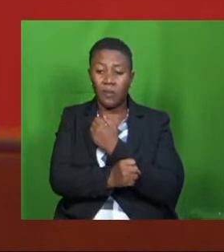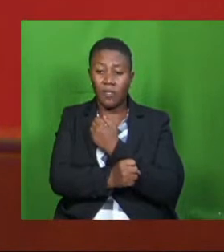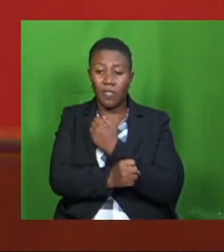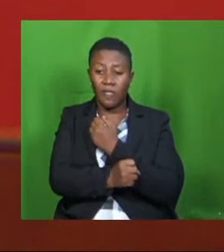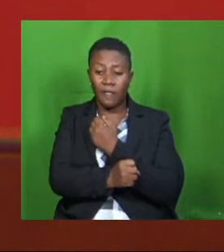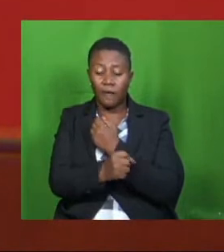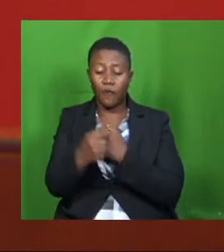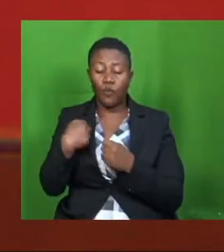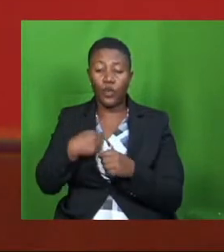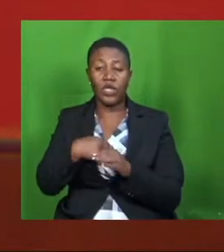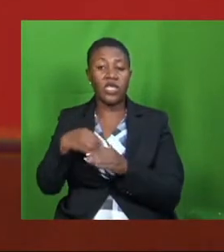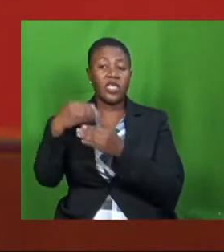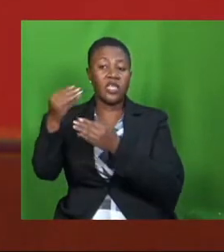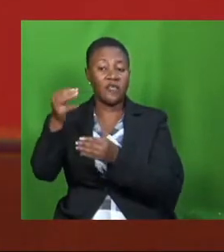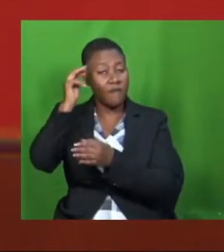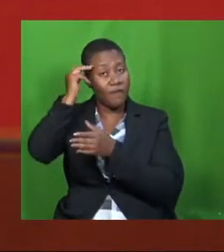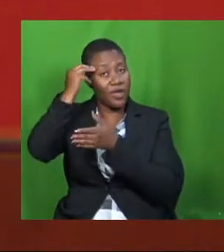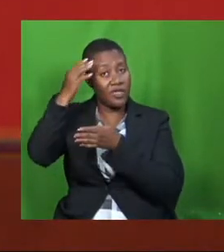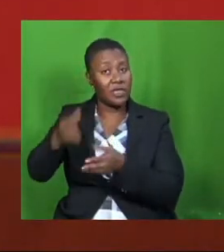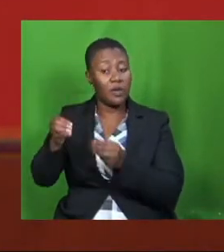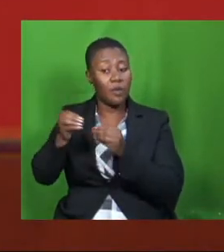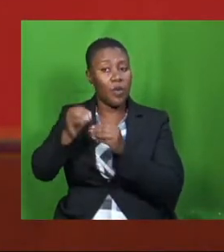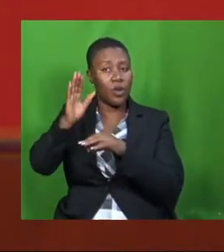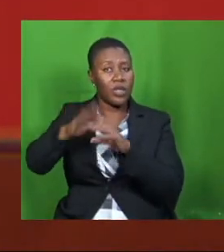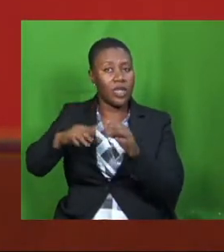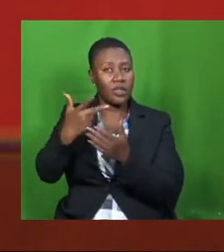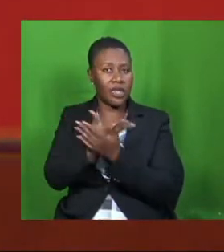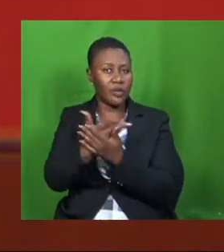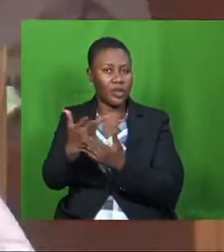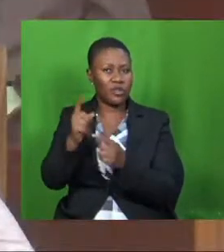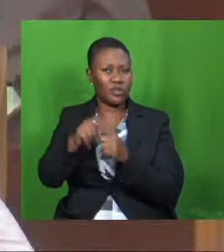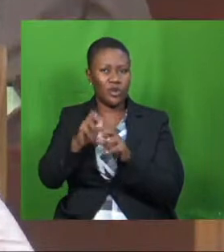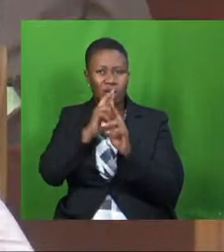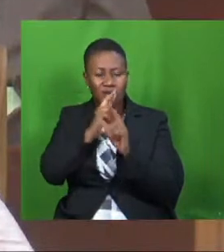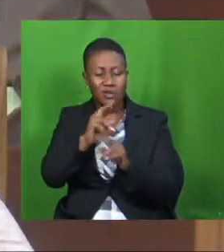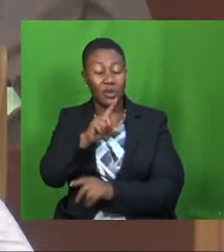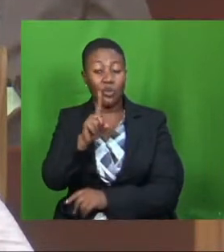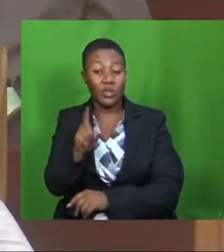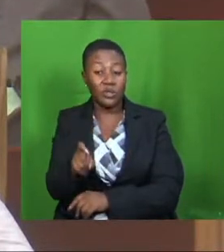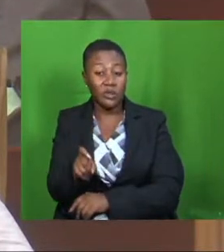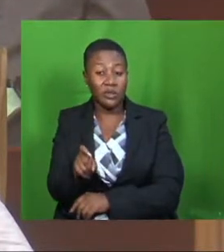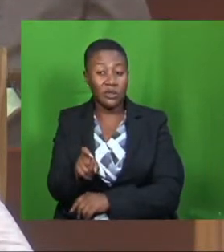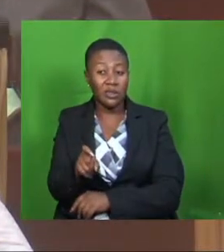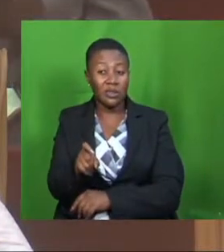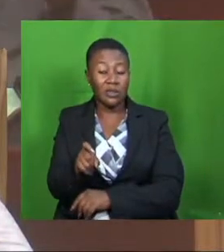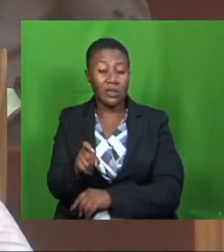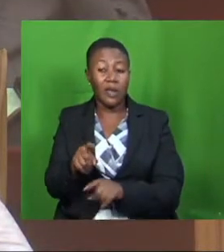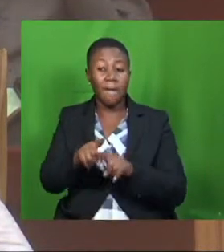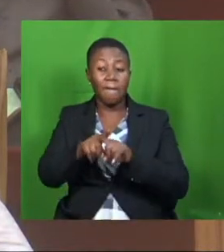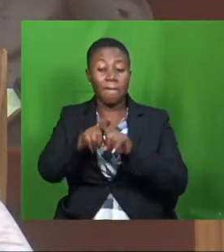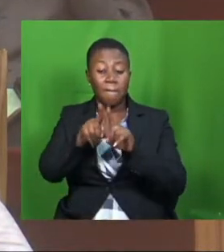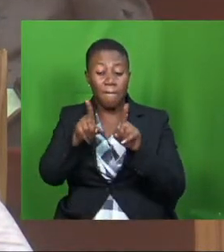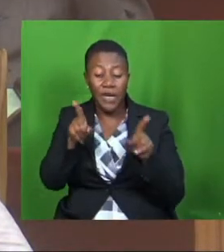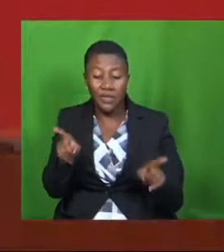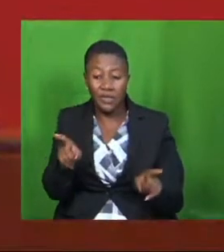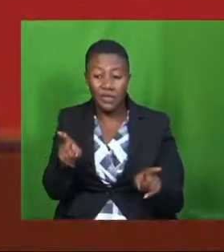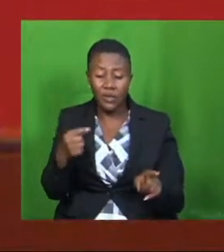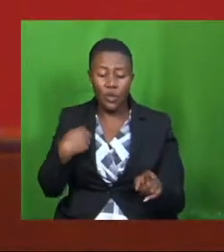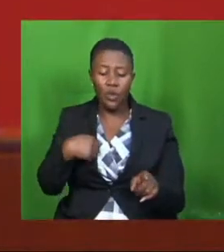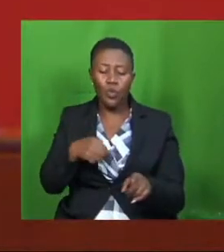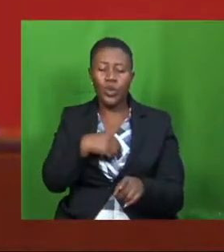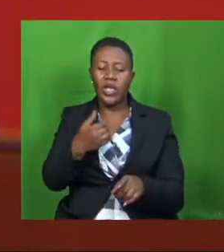respond to our beckonings. When we invite them, they should be here to